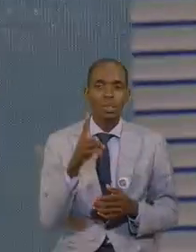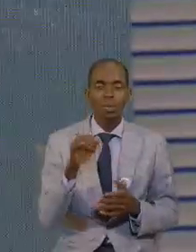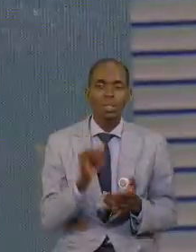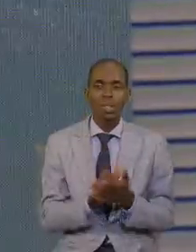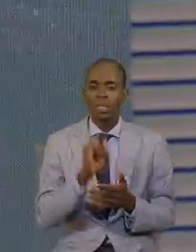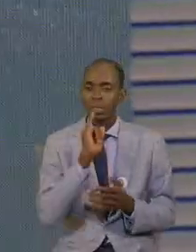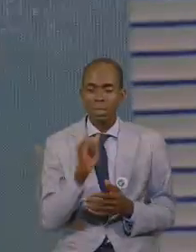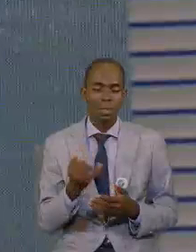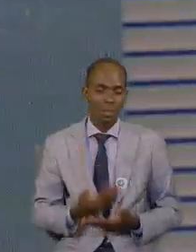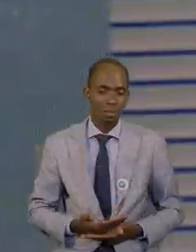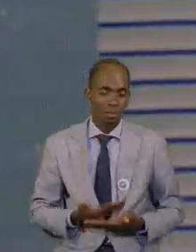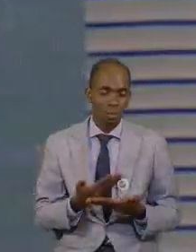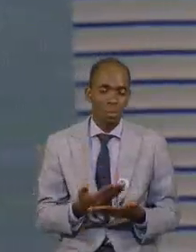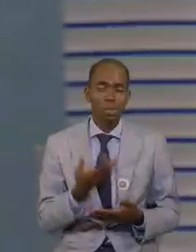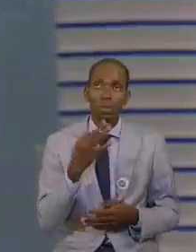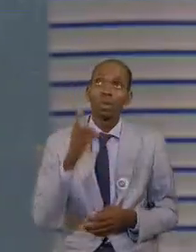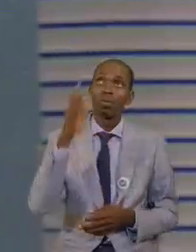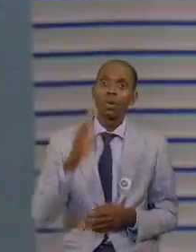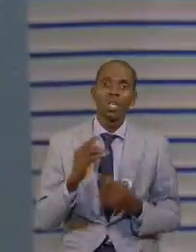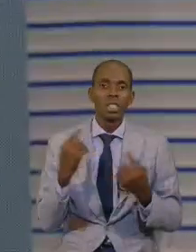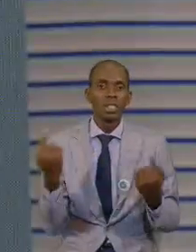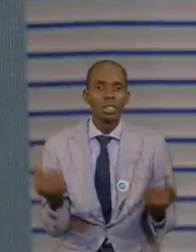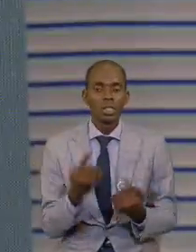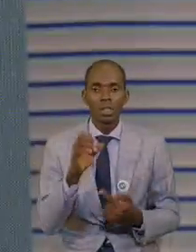God sinneth not.